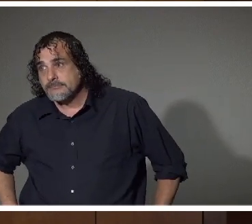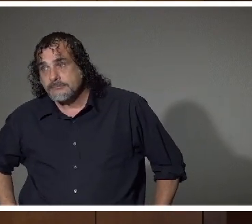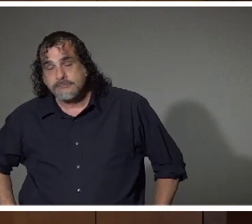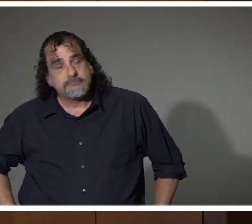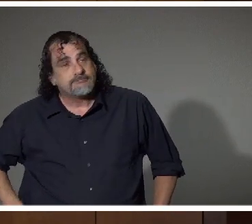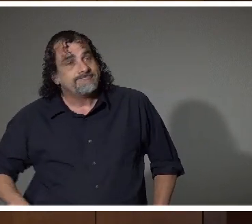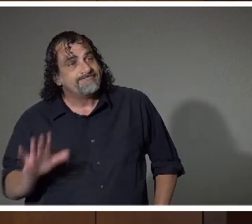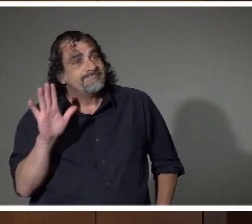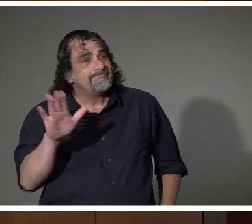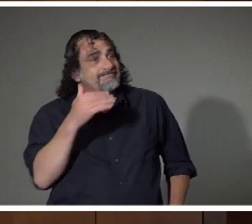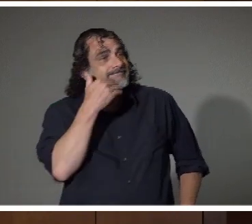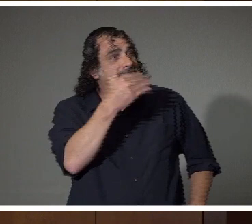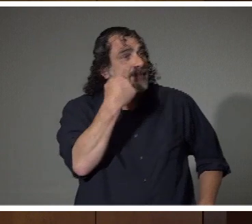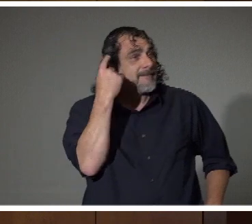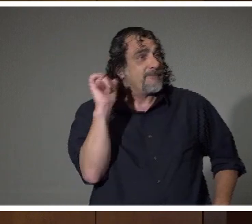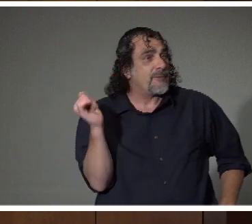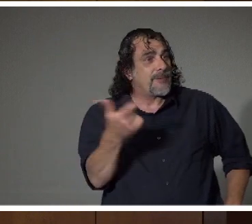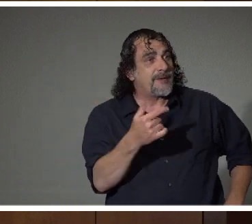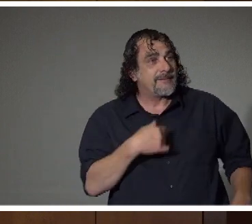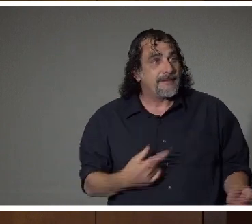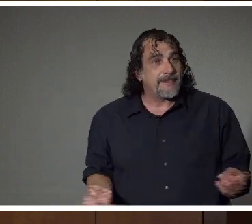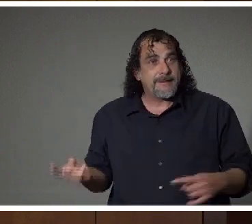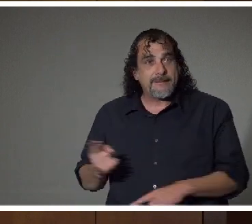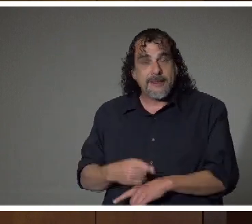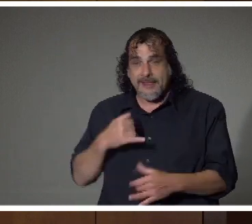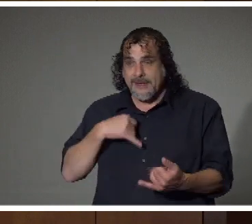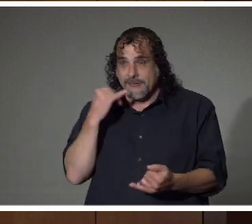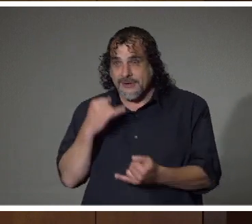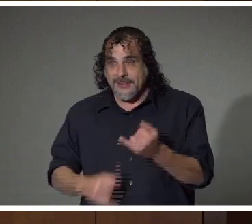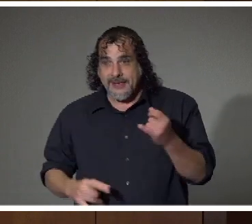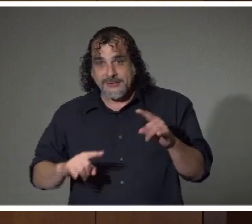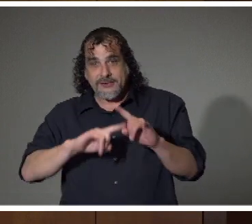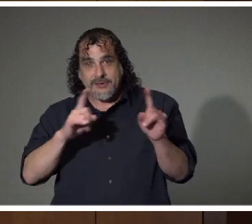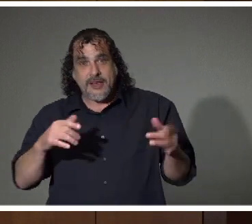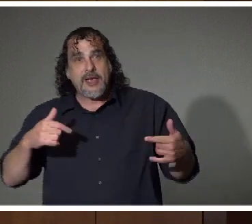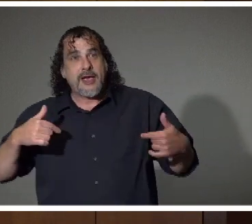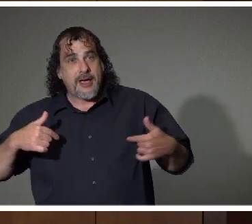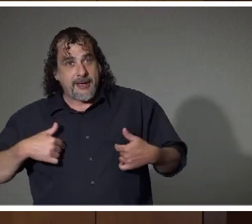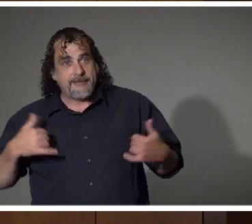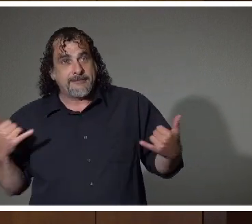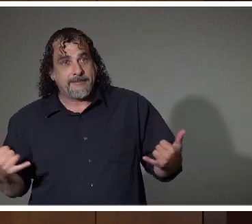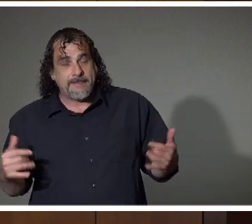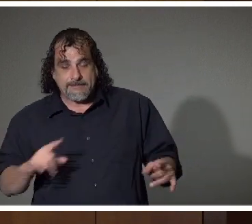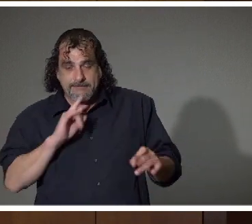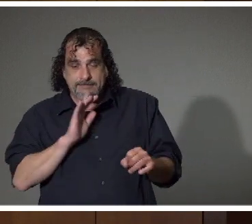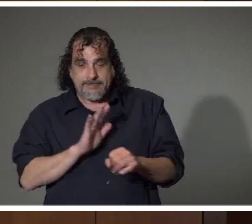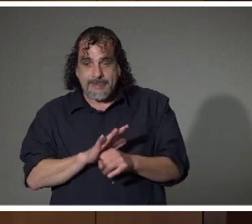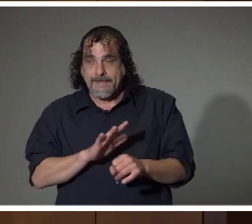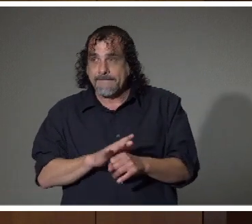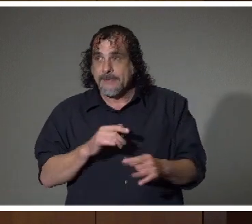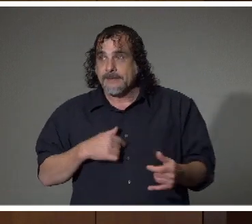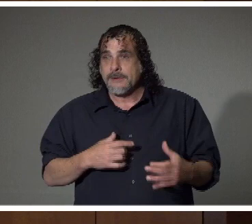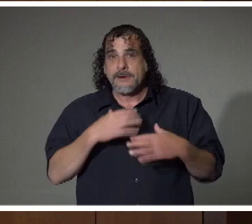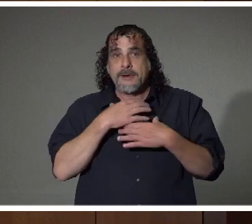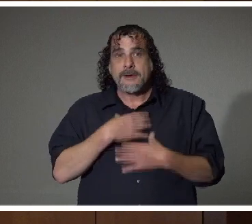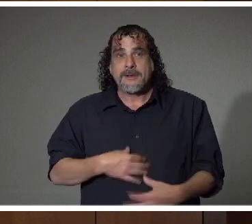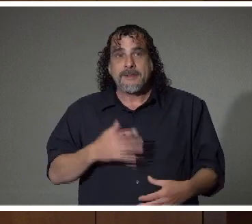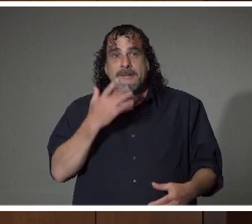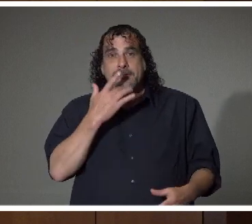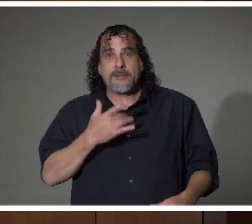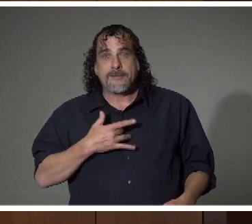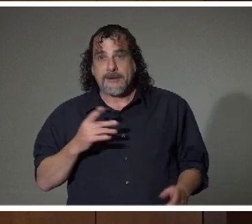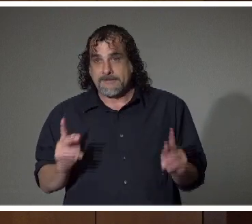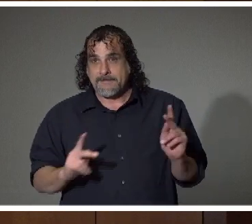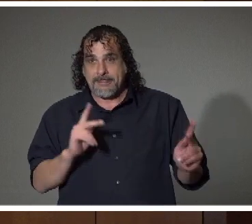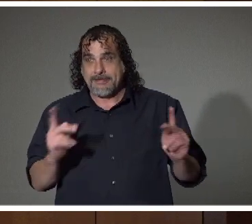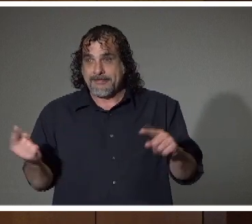Well, thank you all for being here today. It appears that's the last question that we have. I am going to, as promised, wish a few good